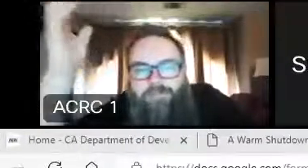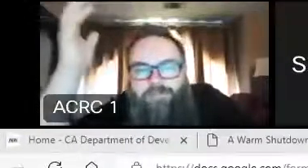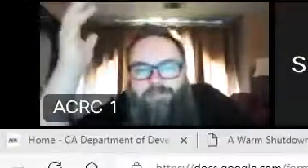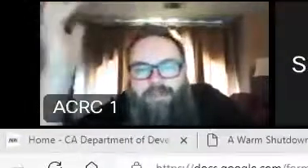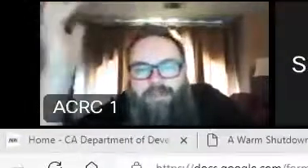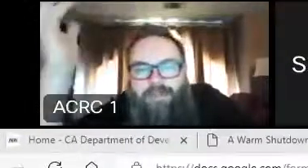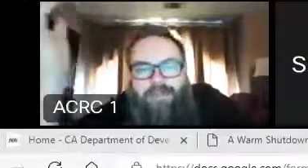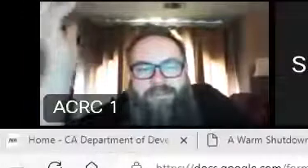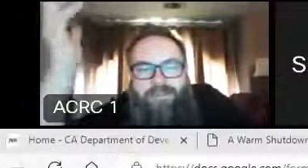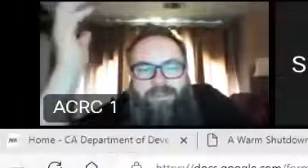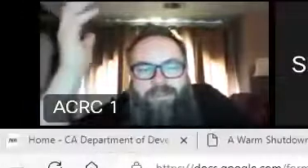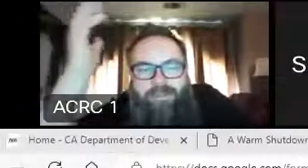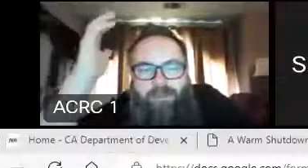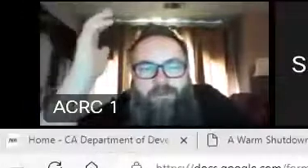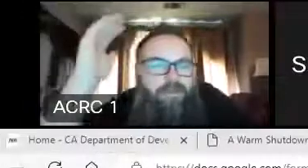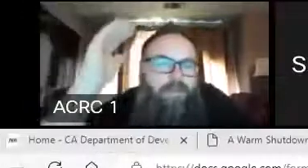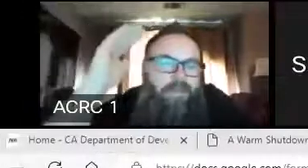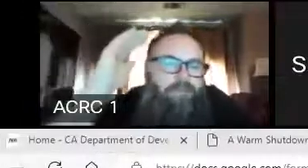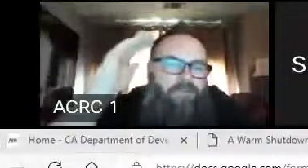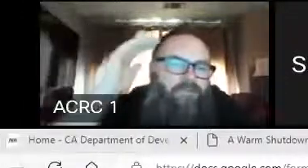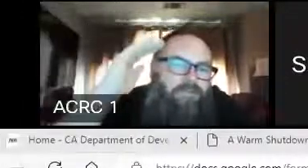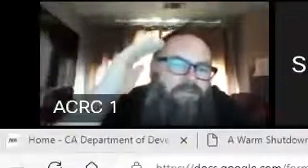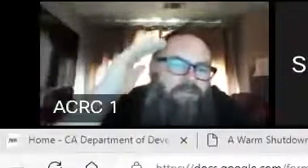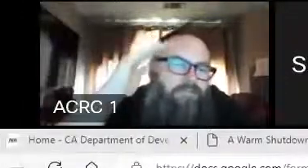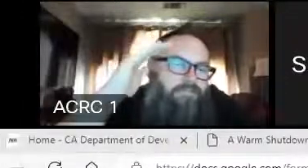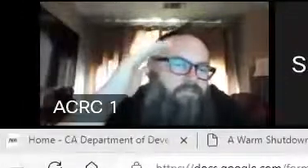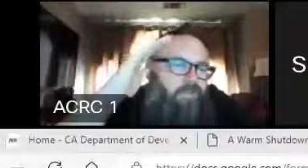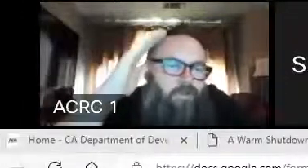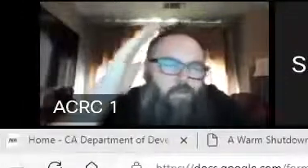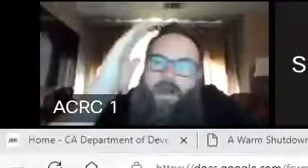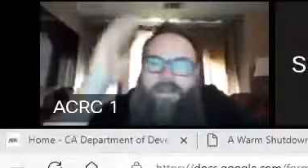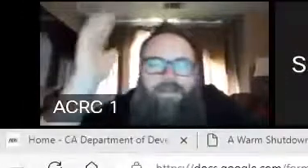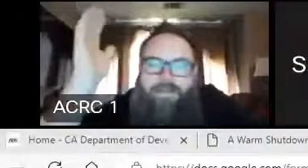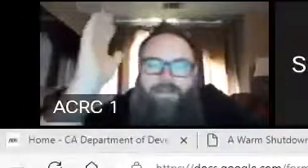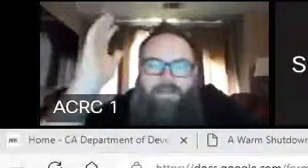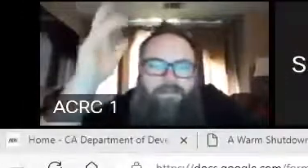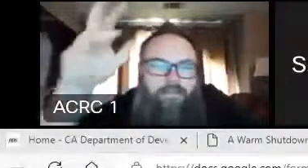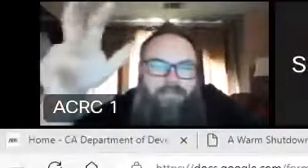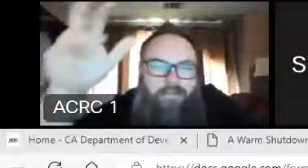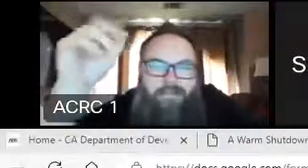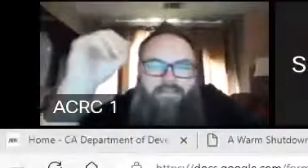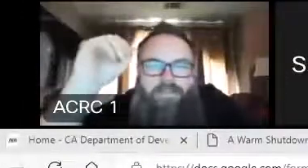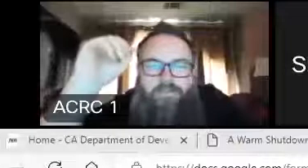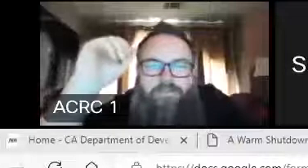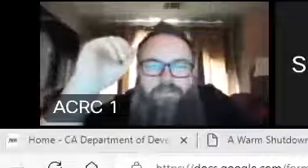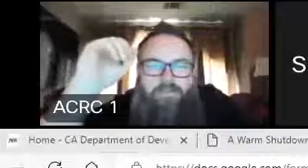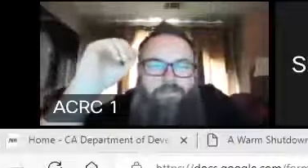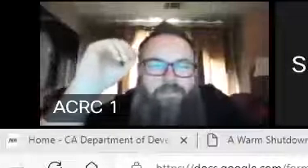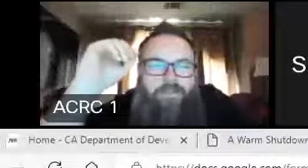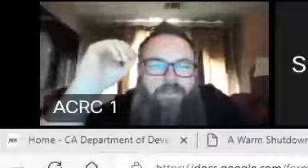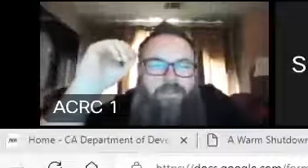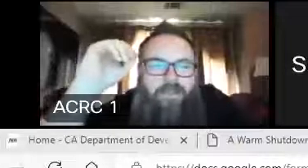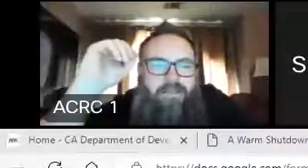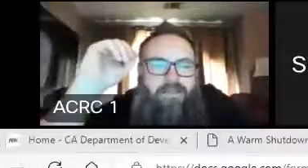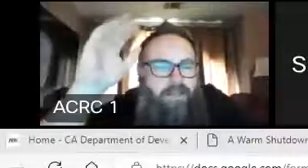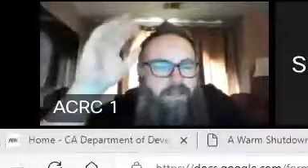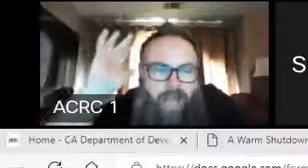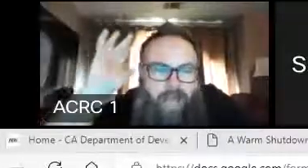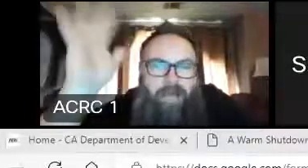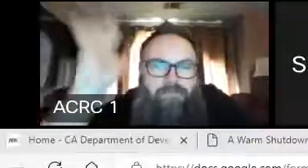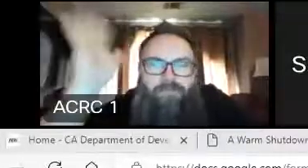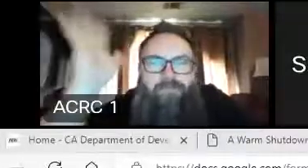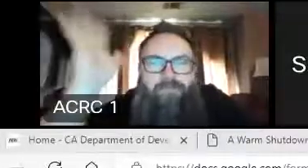alternative services and providing guidance to our service providers through webinars primarily. So also looking at tapping